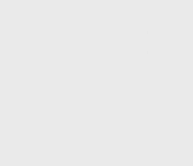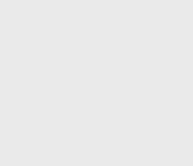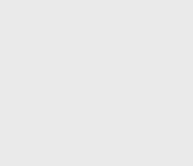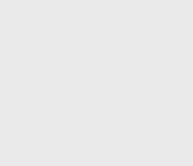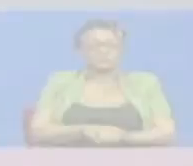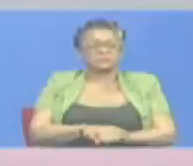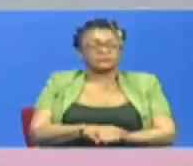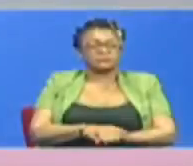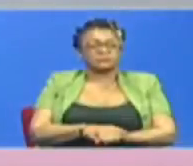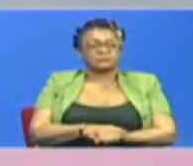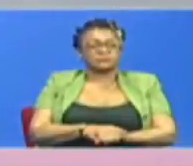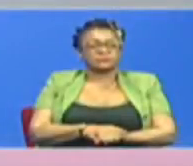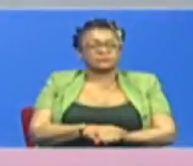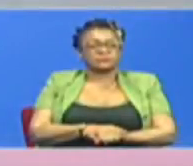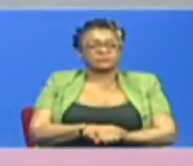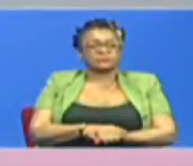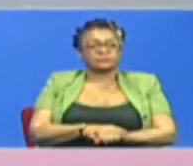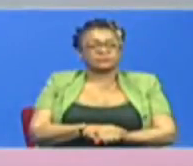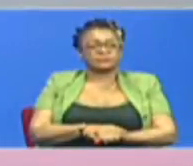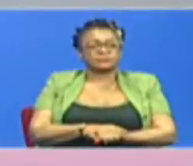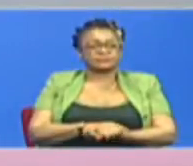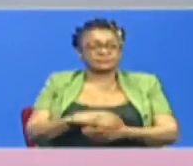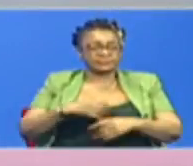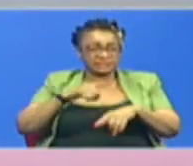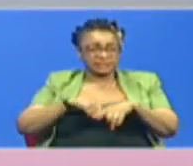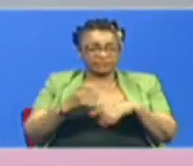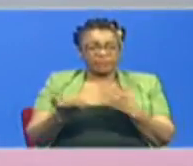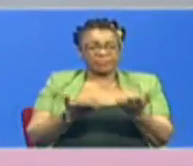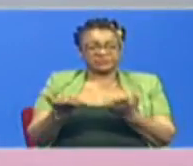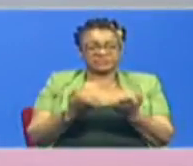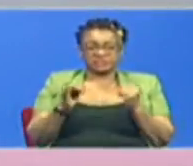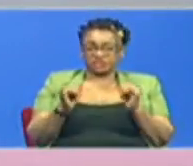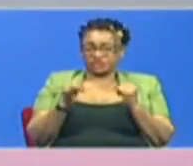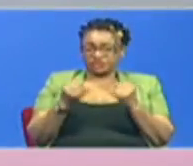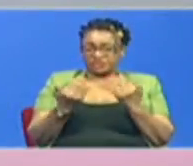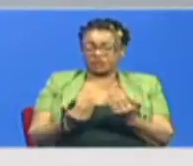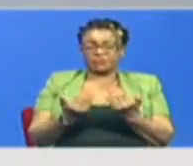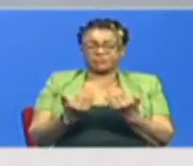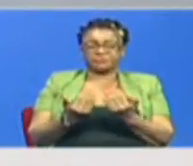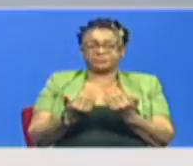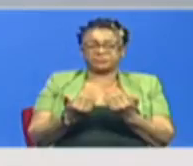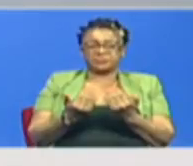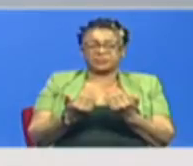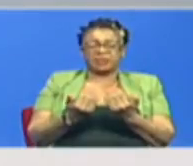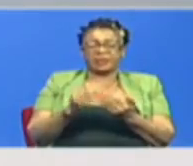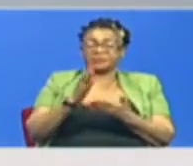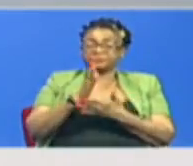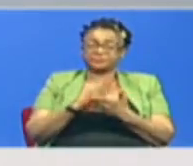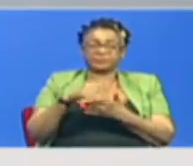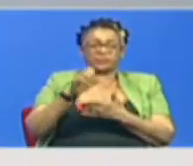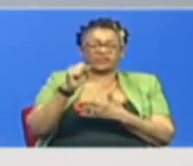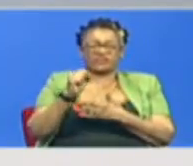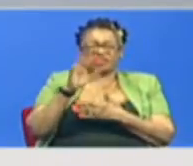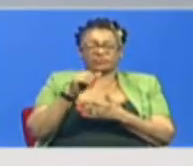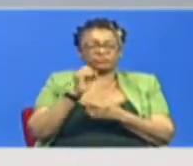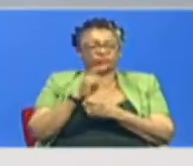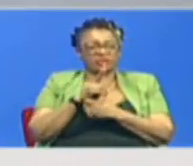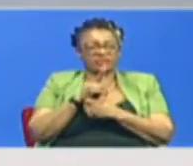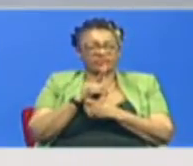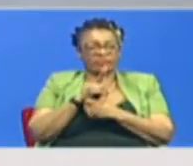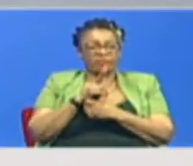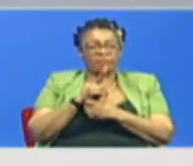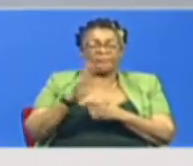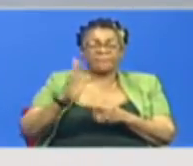lives. Right, it's time for the business news now. And in an unusual occurrence, 5 out of 12 of the board of